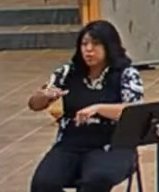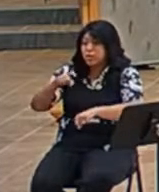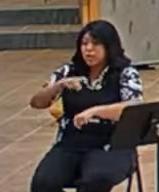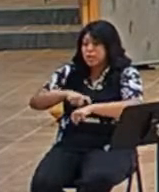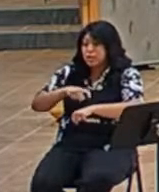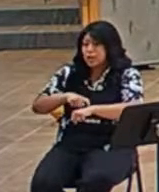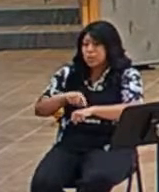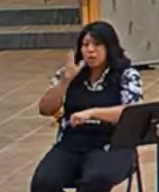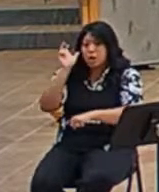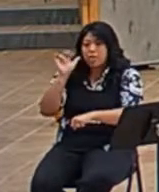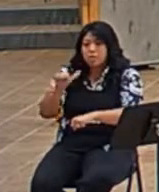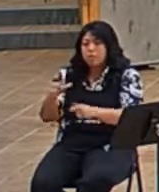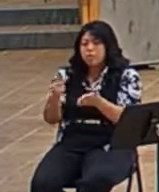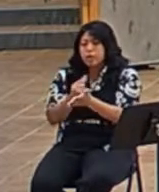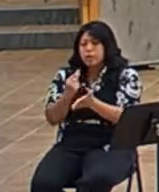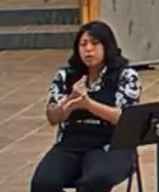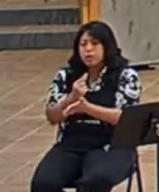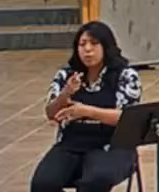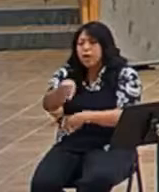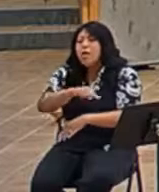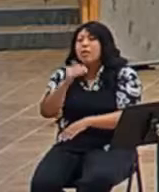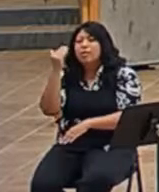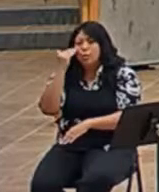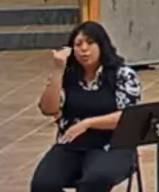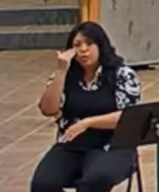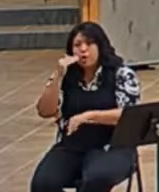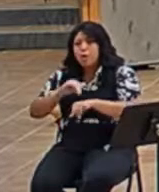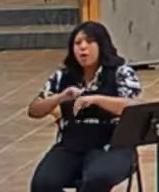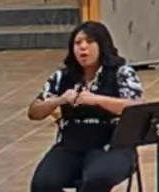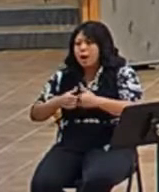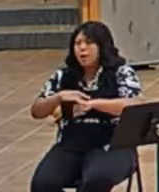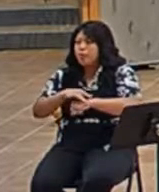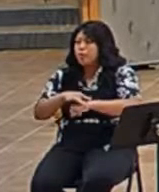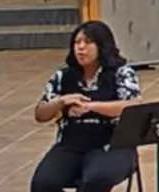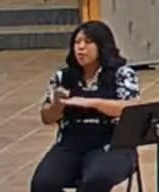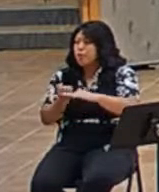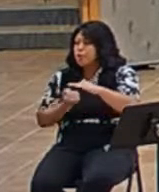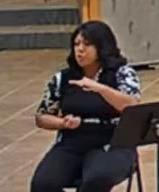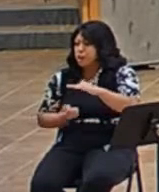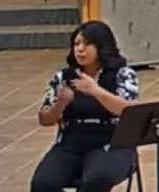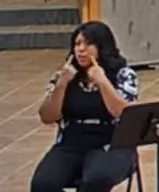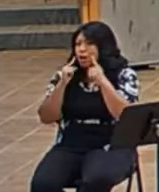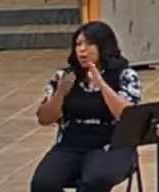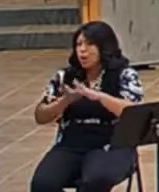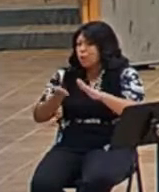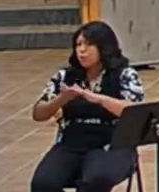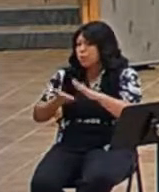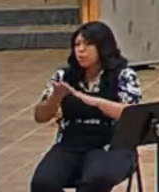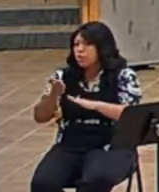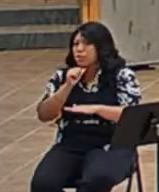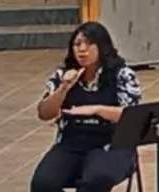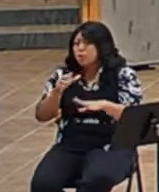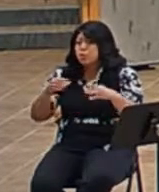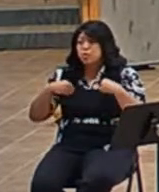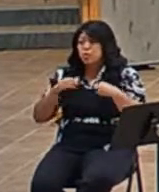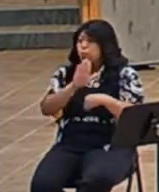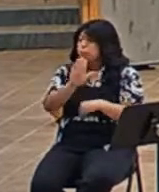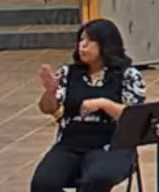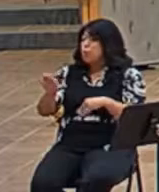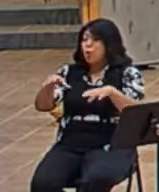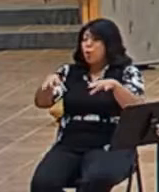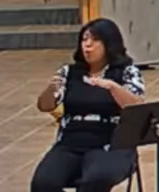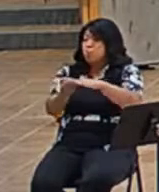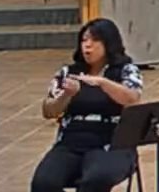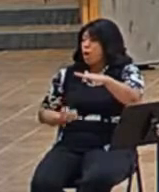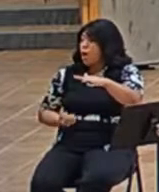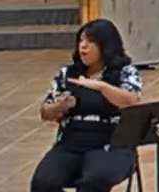hear that, and they would know how their earth ovens worked back then. You didn't own your own oven